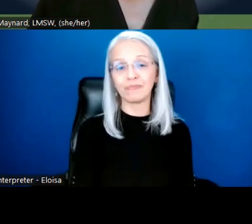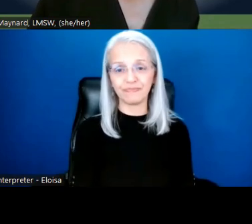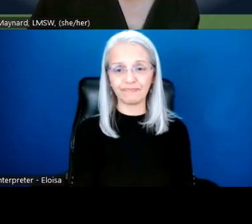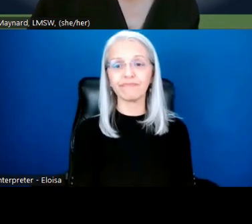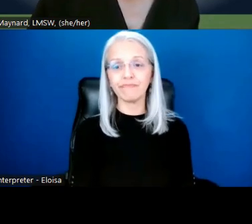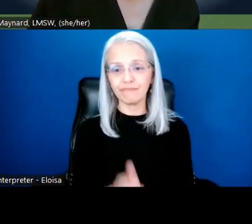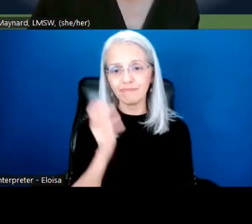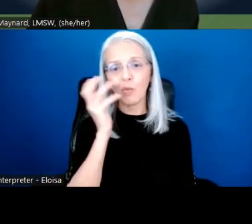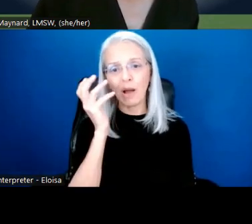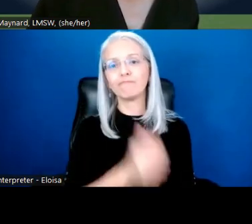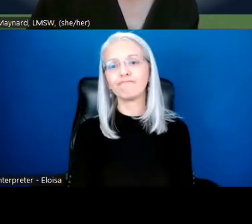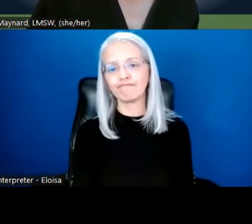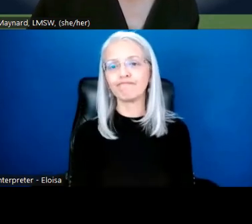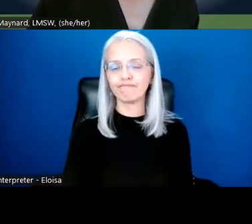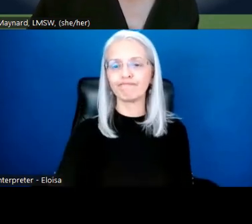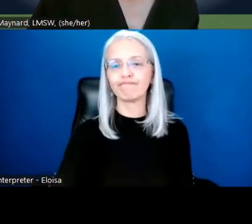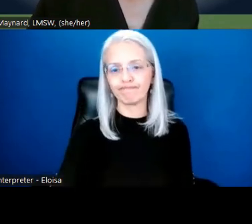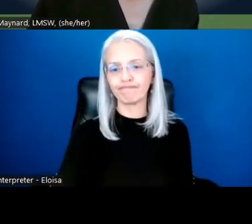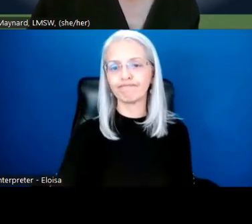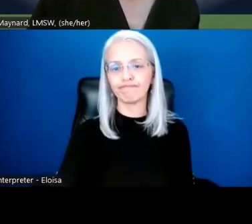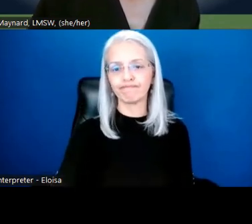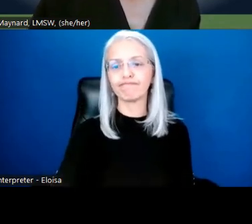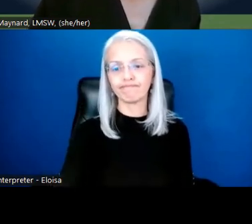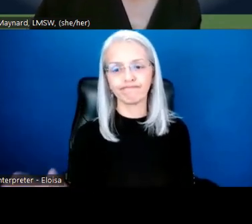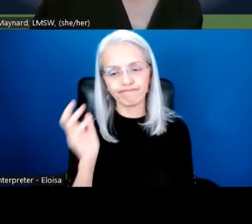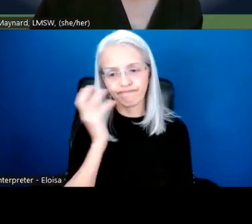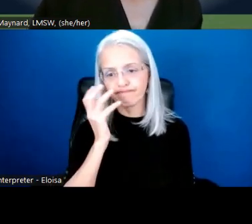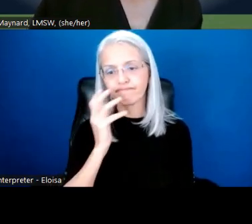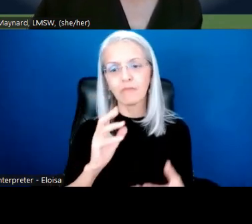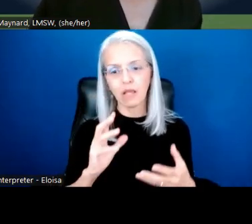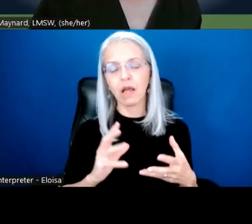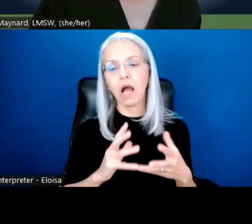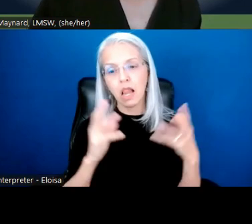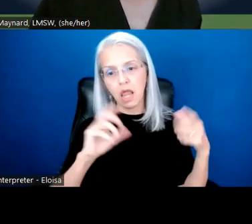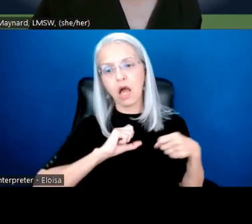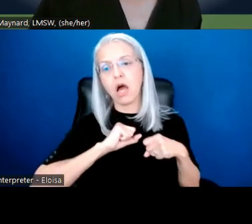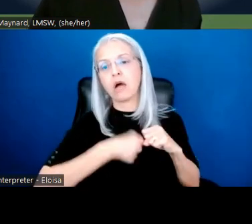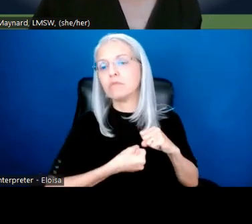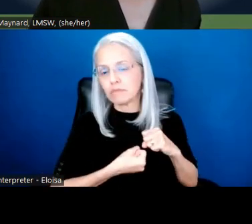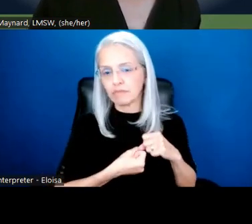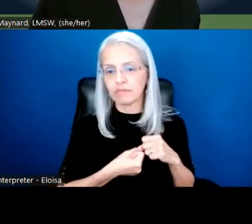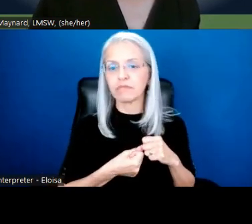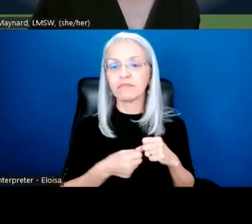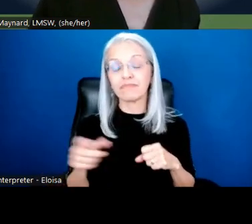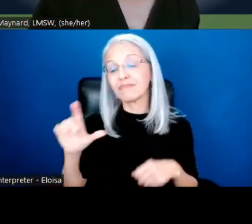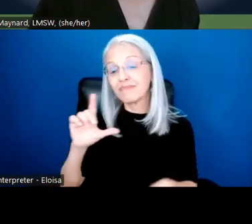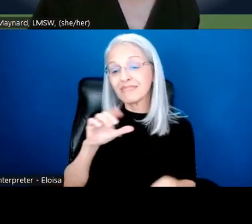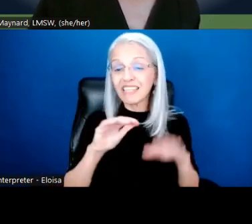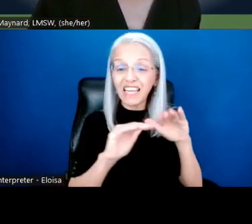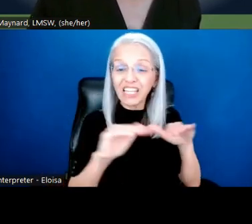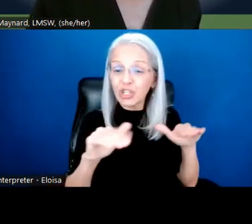Wow. There's a lot. There's a lot. Yeah. They're not able to take